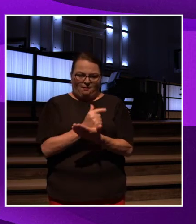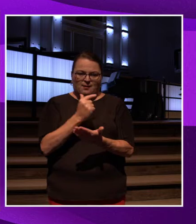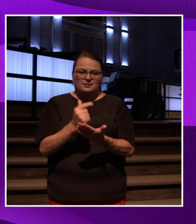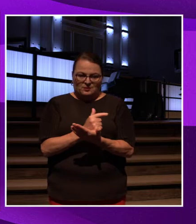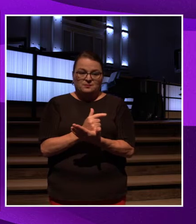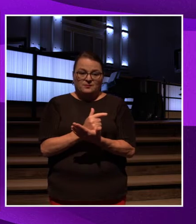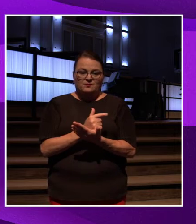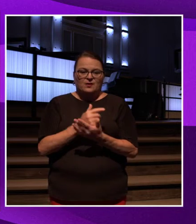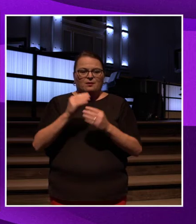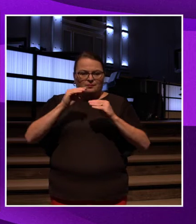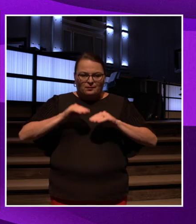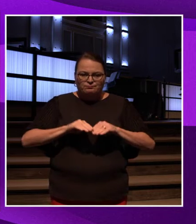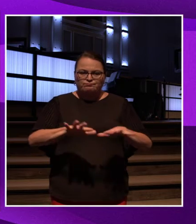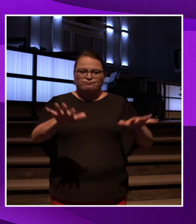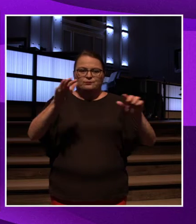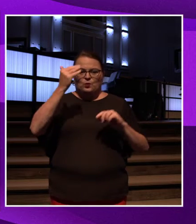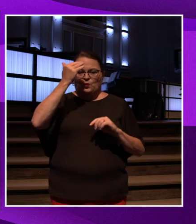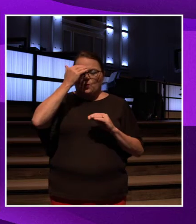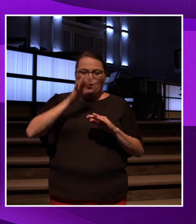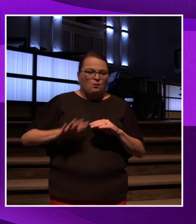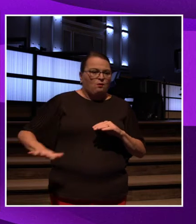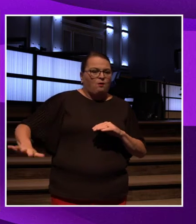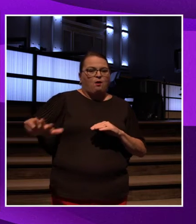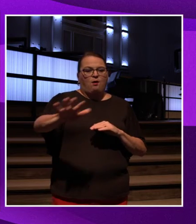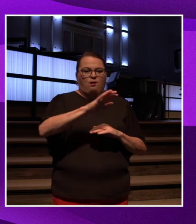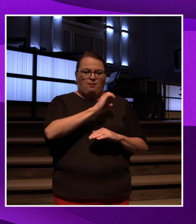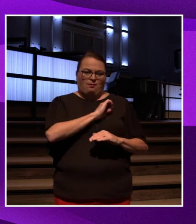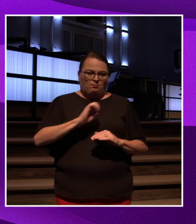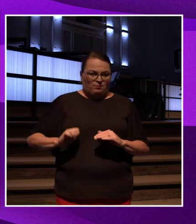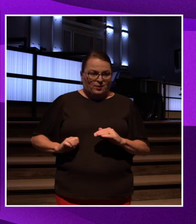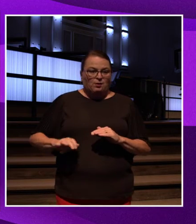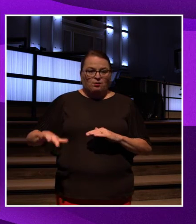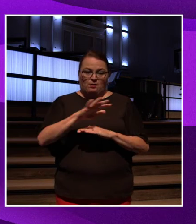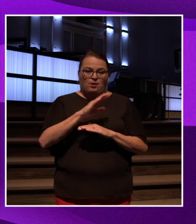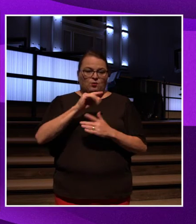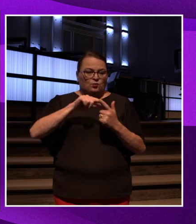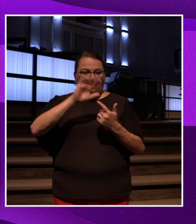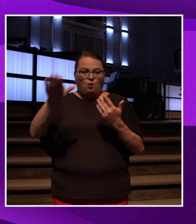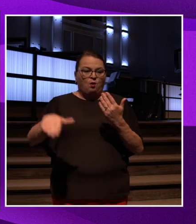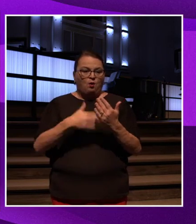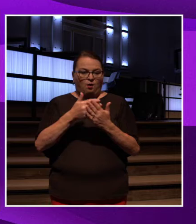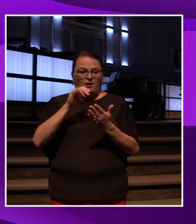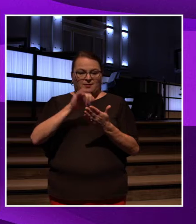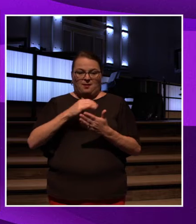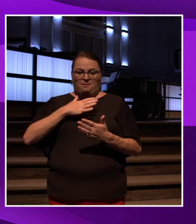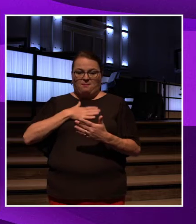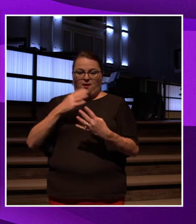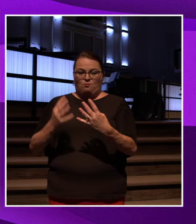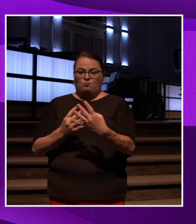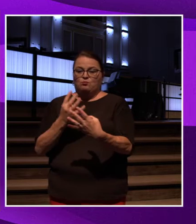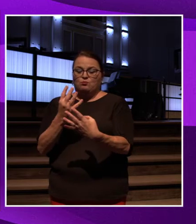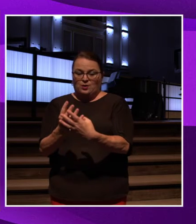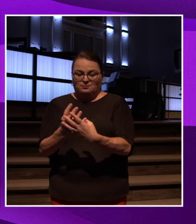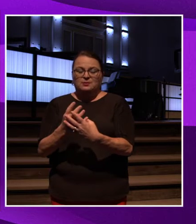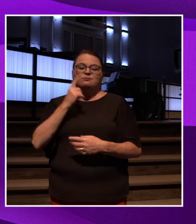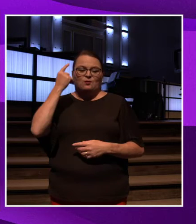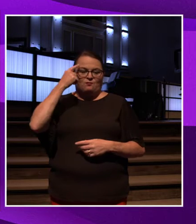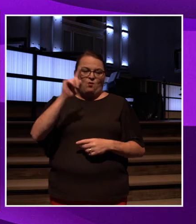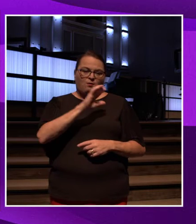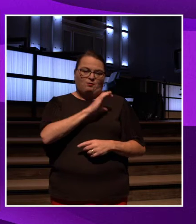it became known throughout the whole imperial guard and to all the rest that mine imprisonment is for